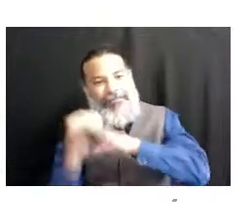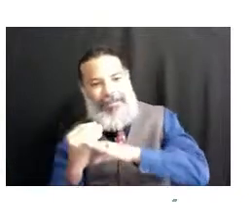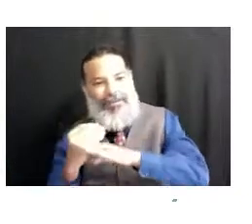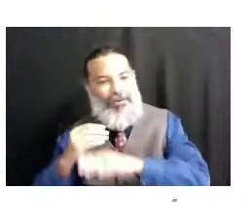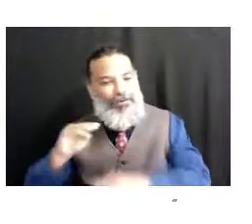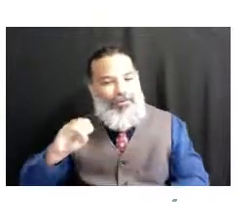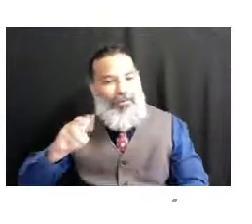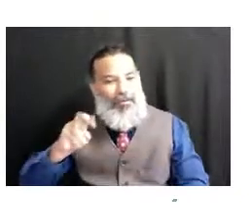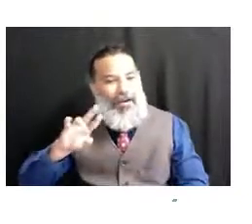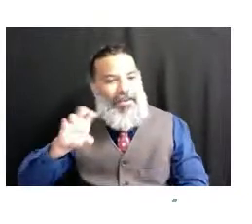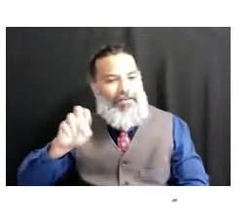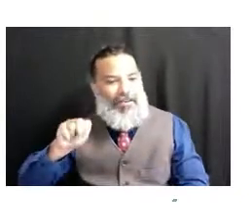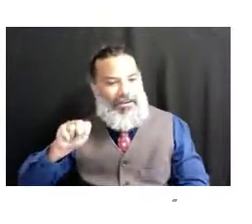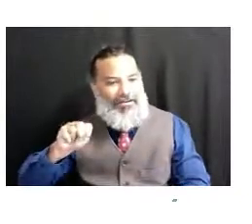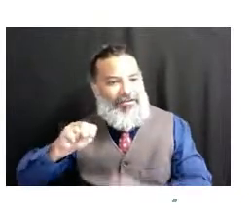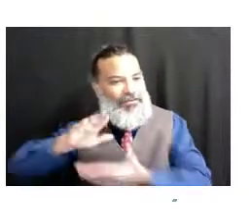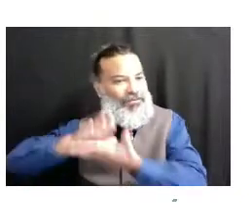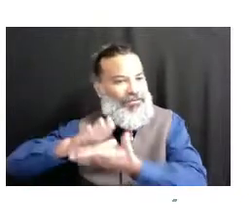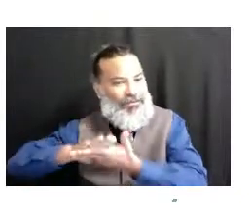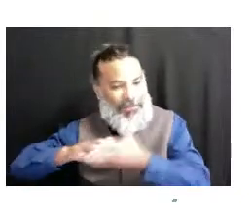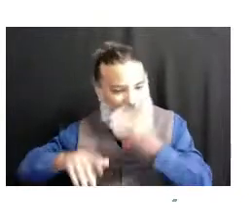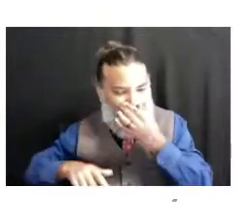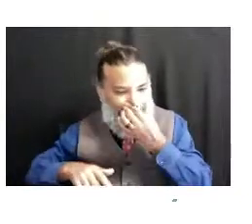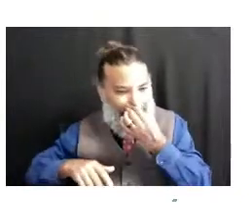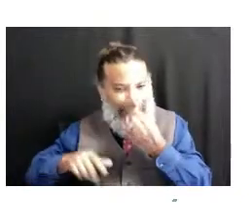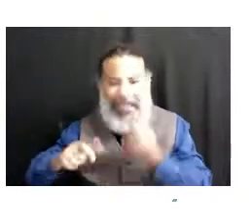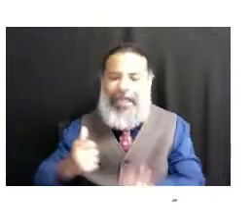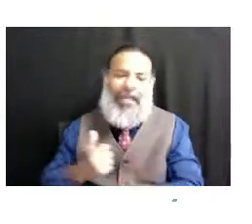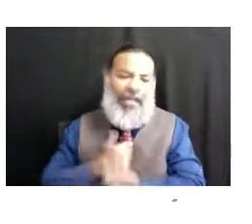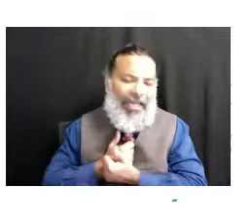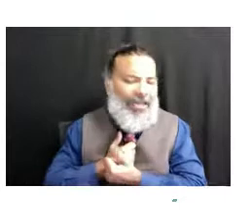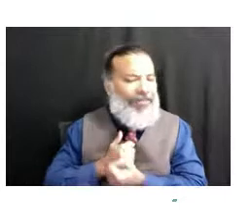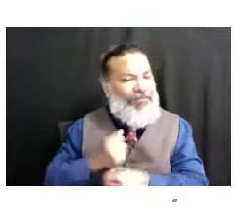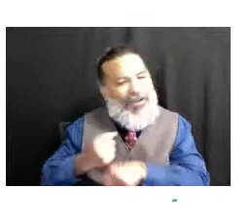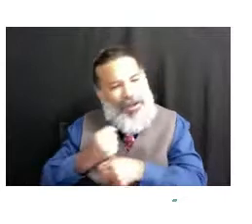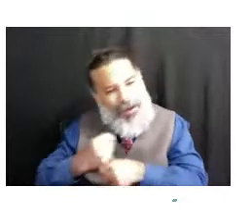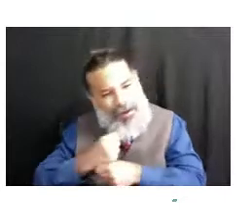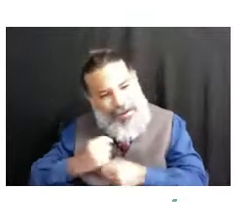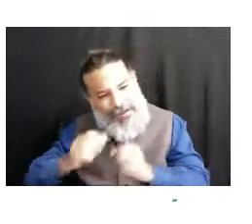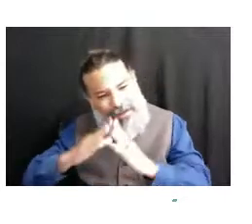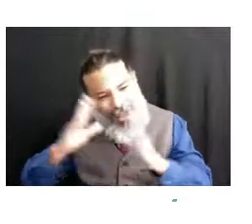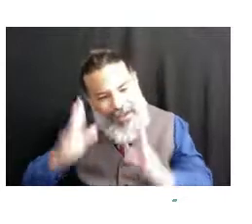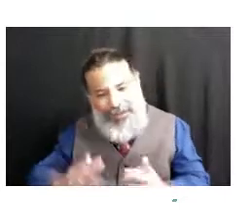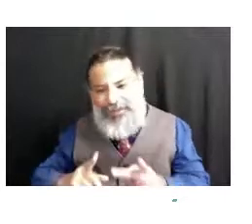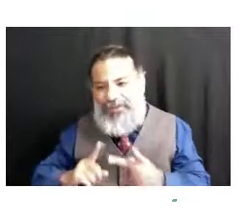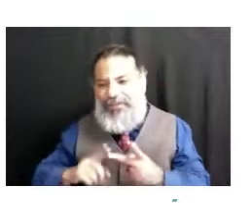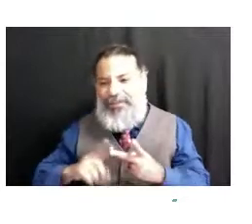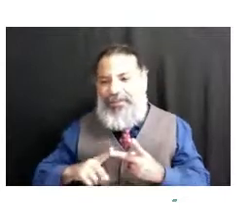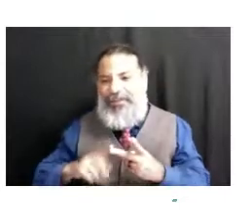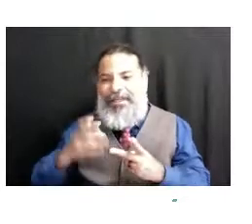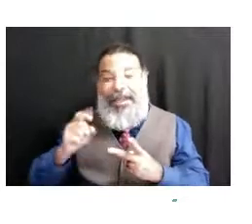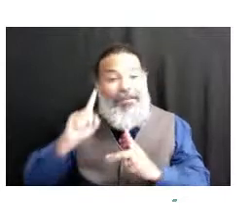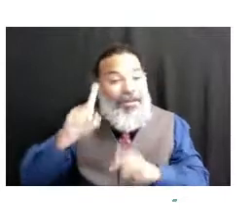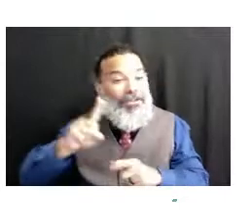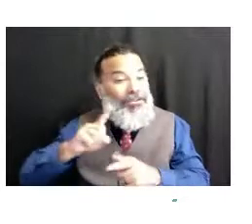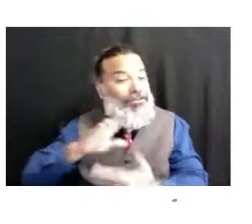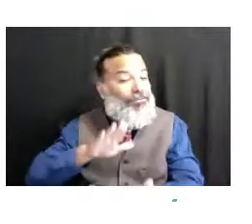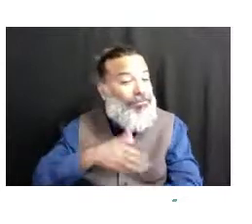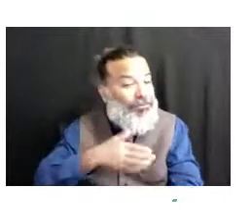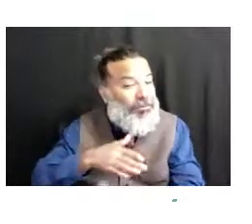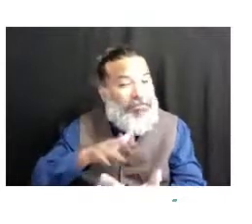schools. He loved the coffee houses. He went to